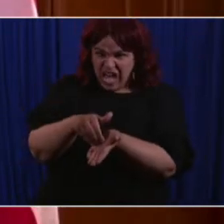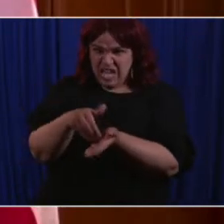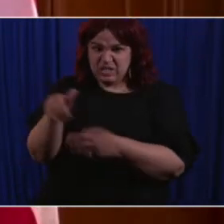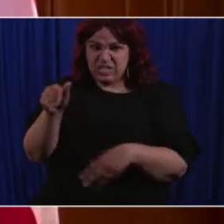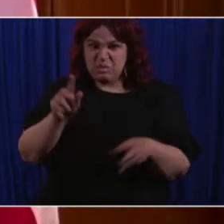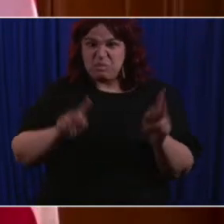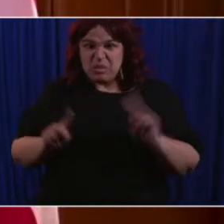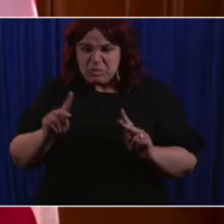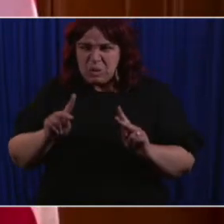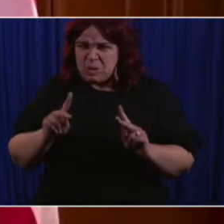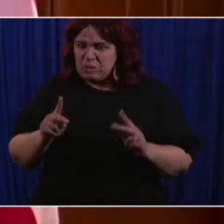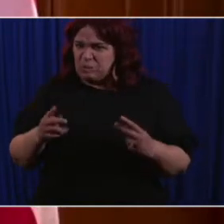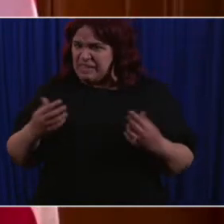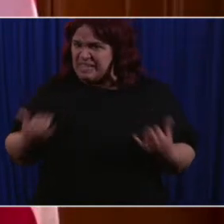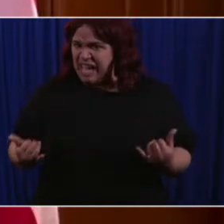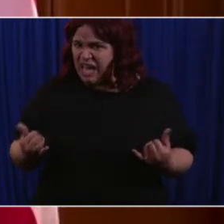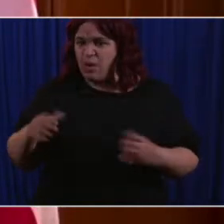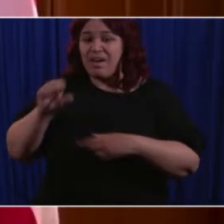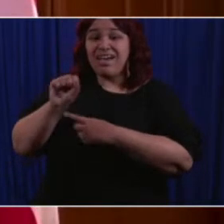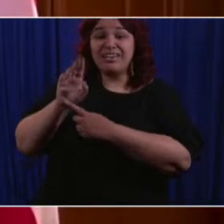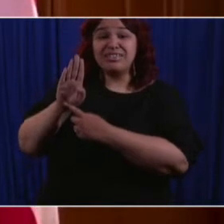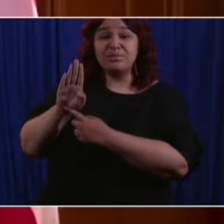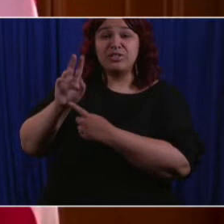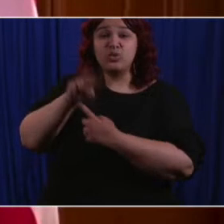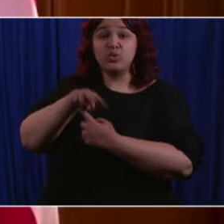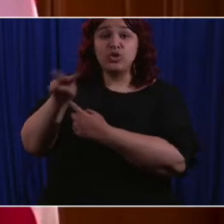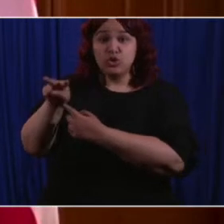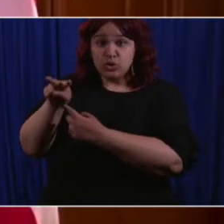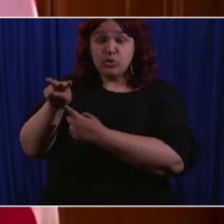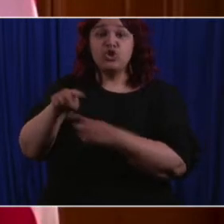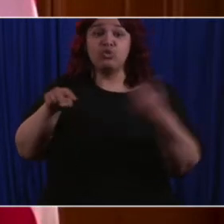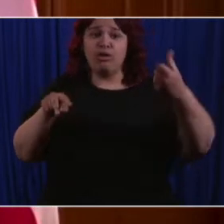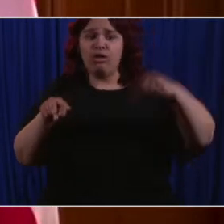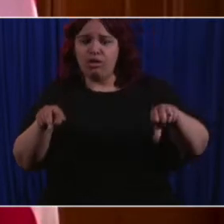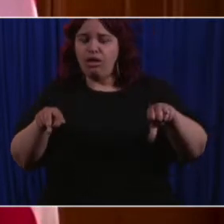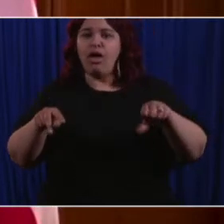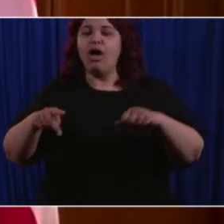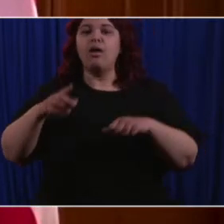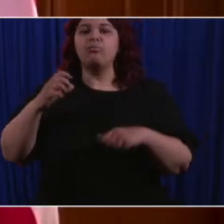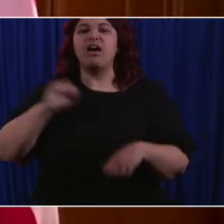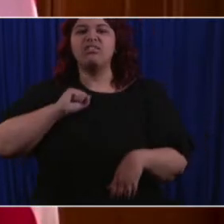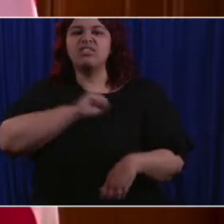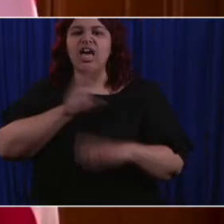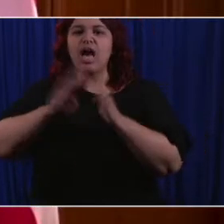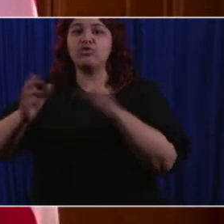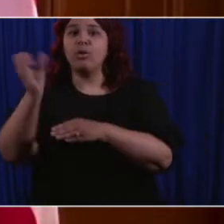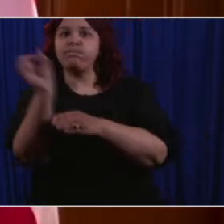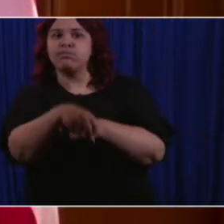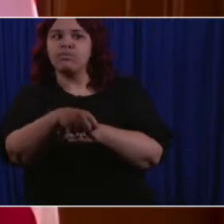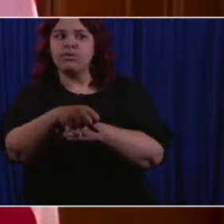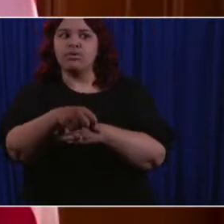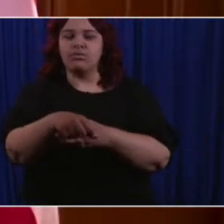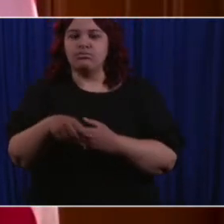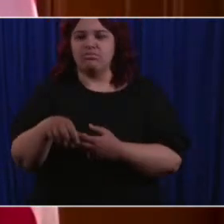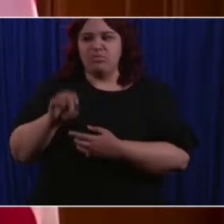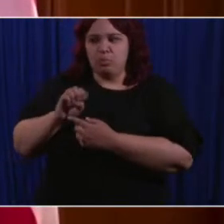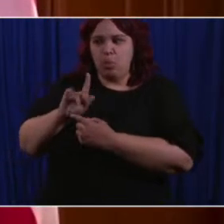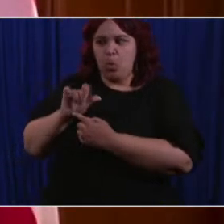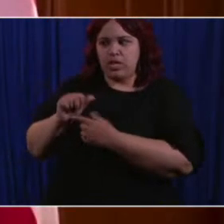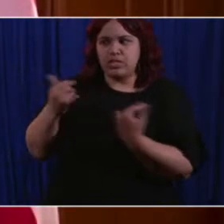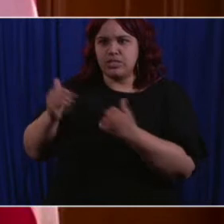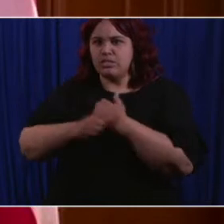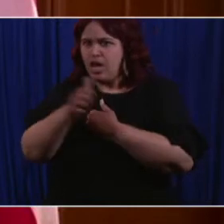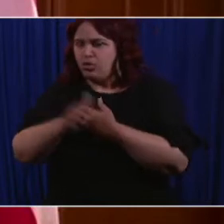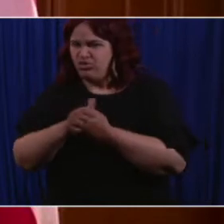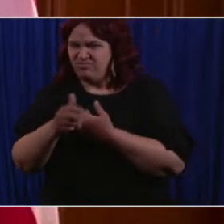how do you go forward if it does end up affecting your remaining tenure past the coronavirus? Well, the legislature said they're going